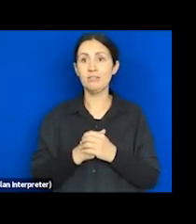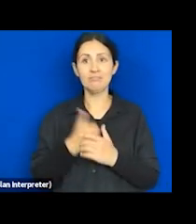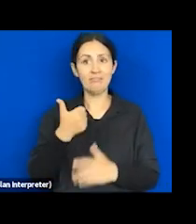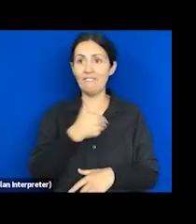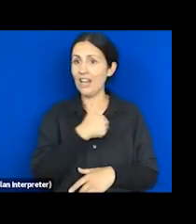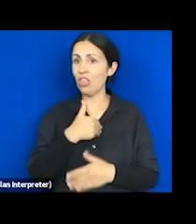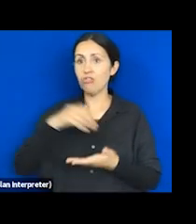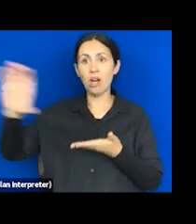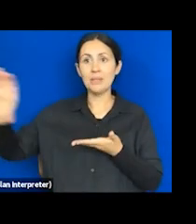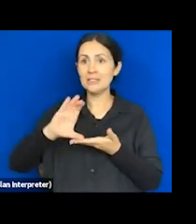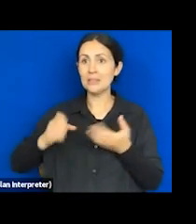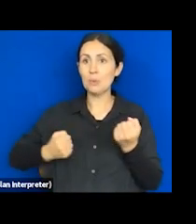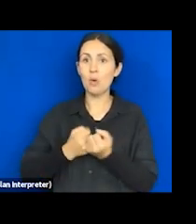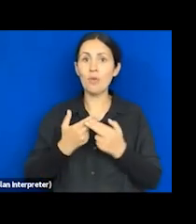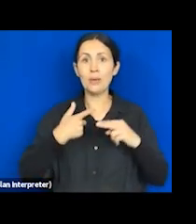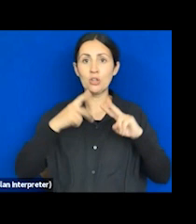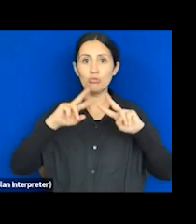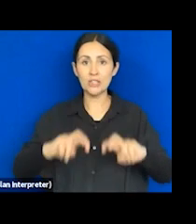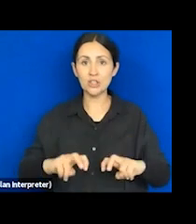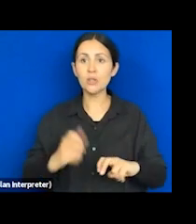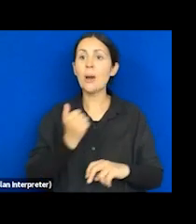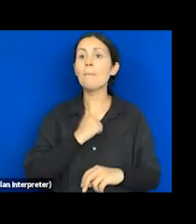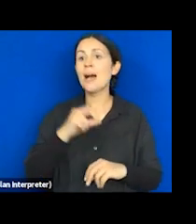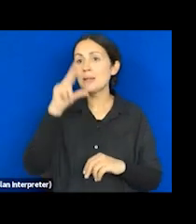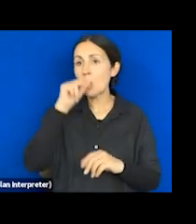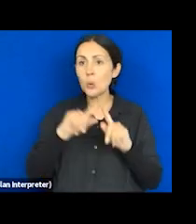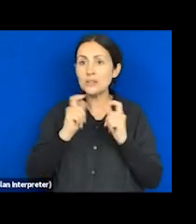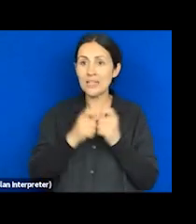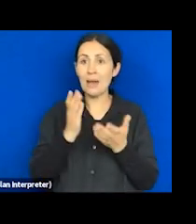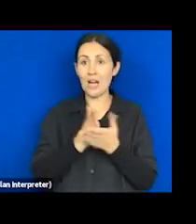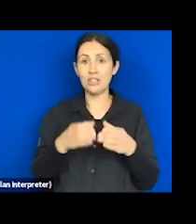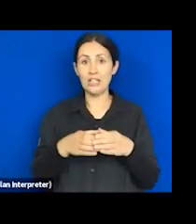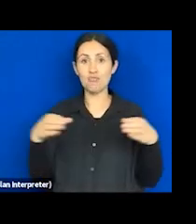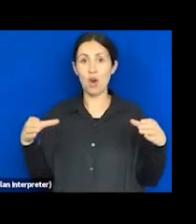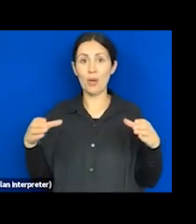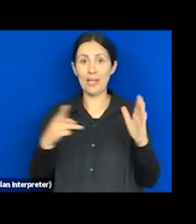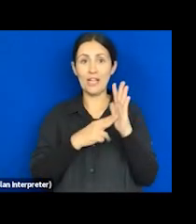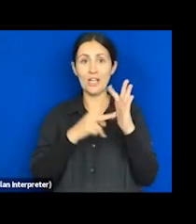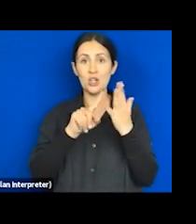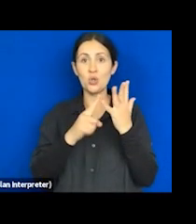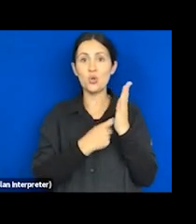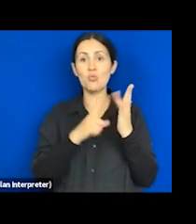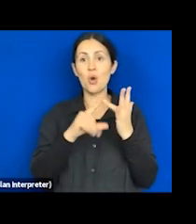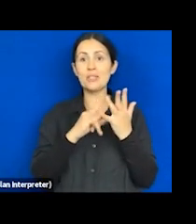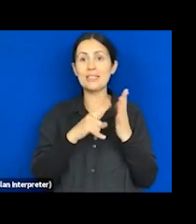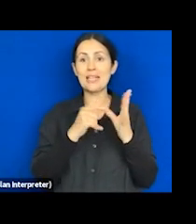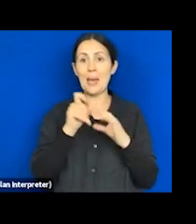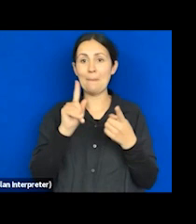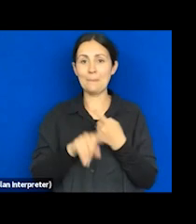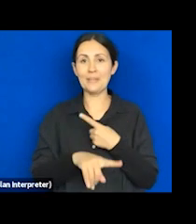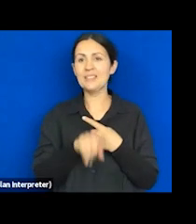support. Now, my team, small team but growing at Neuroscape, and also a list of